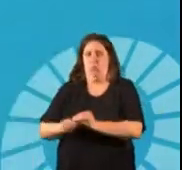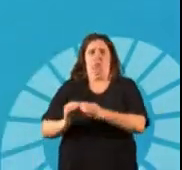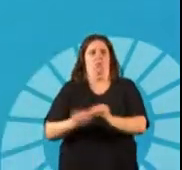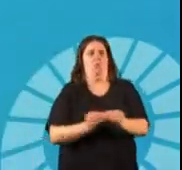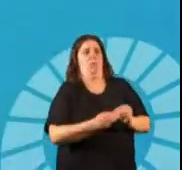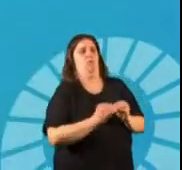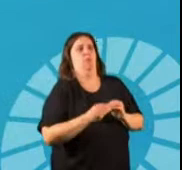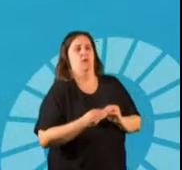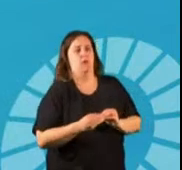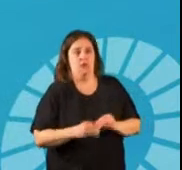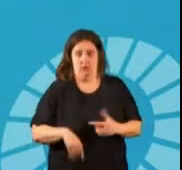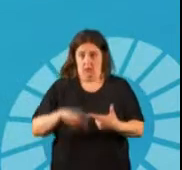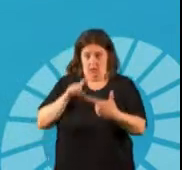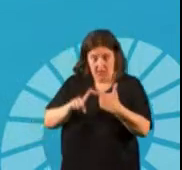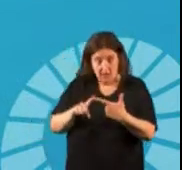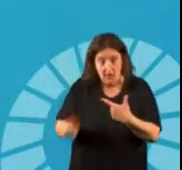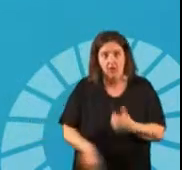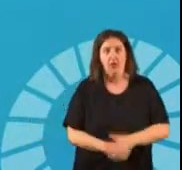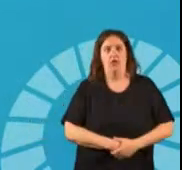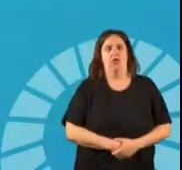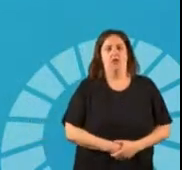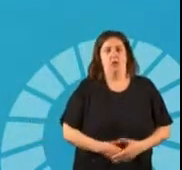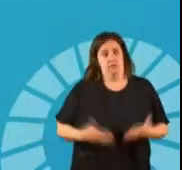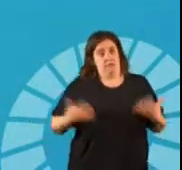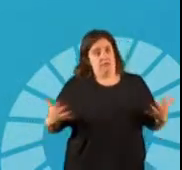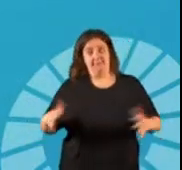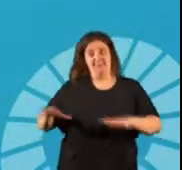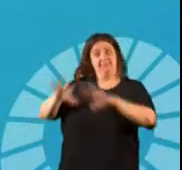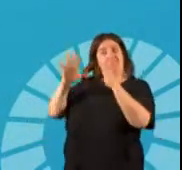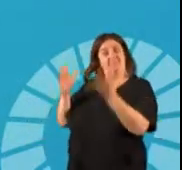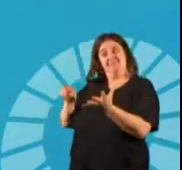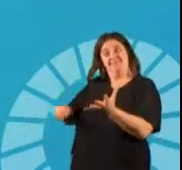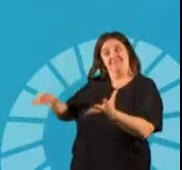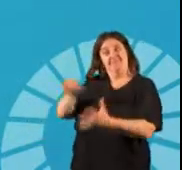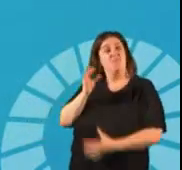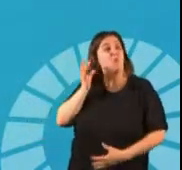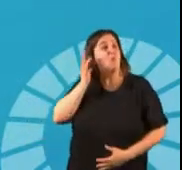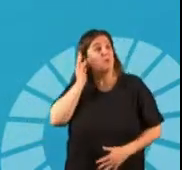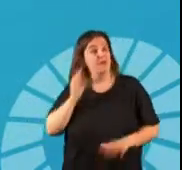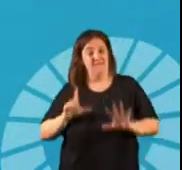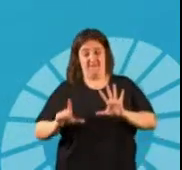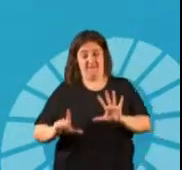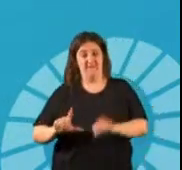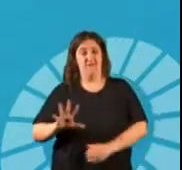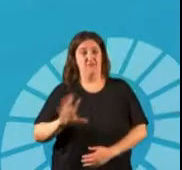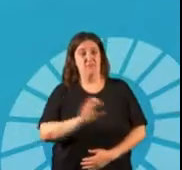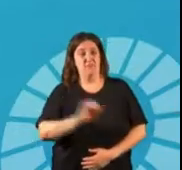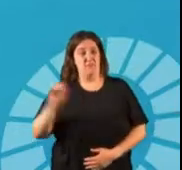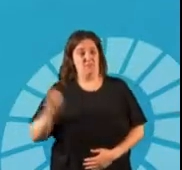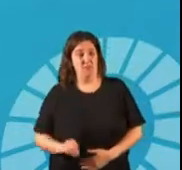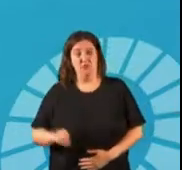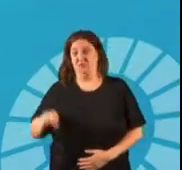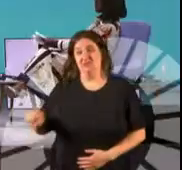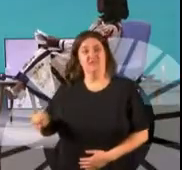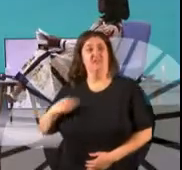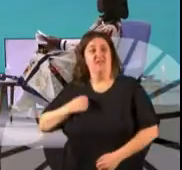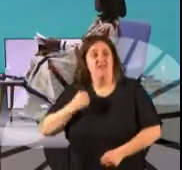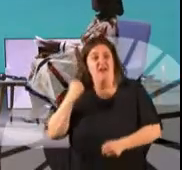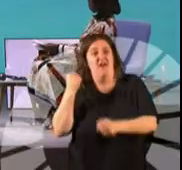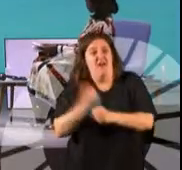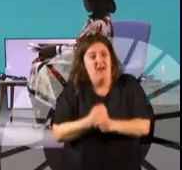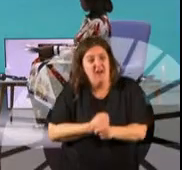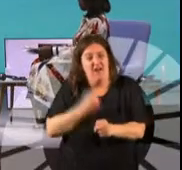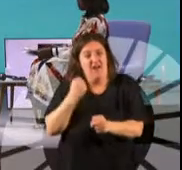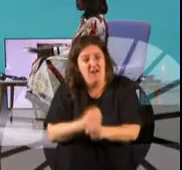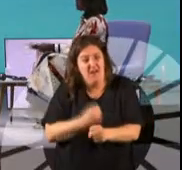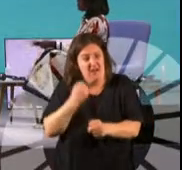on average, 9 hours a day. Women's health has been affected. Our health systems are starting to fail. Women aren't going